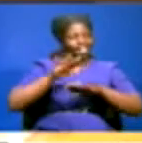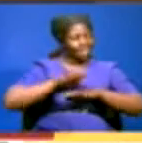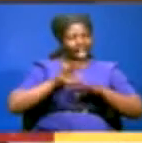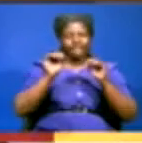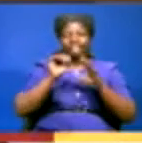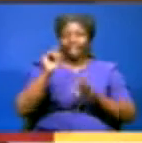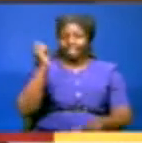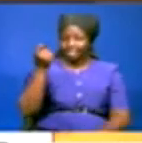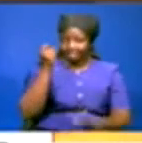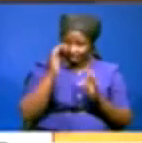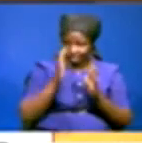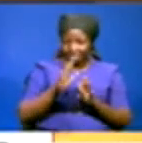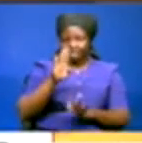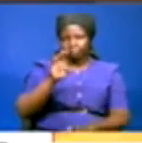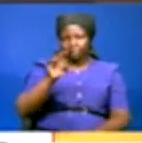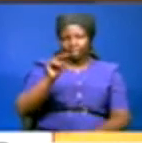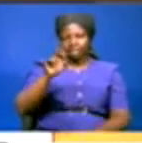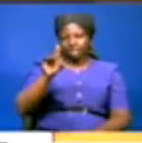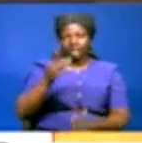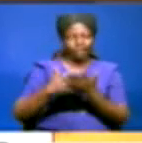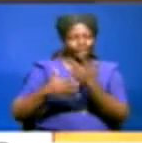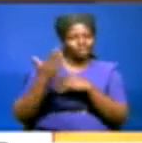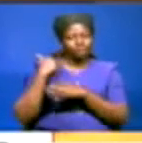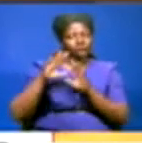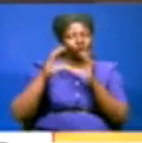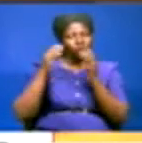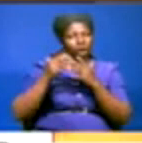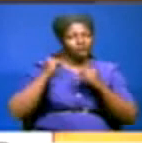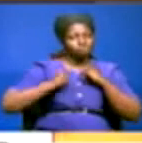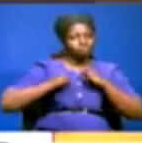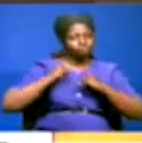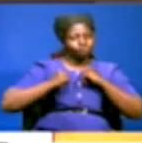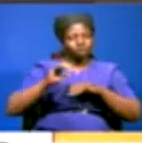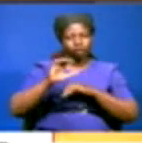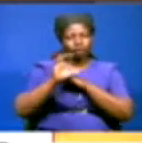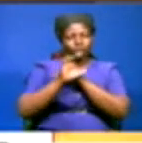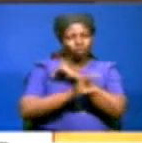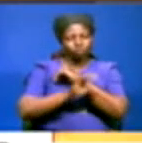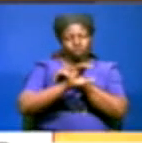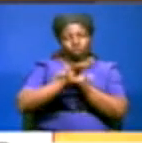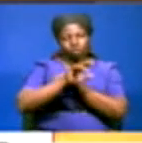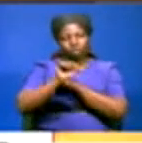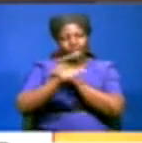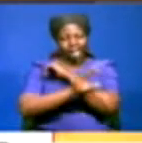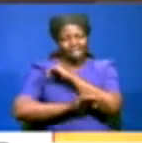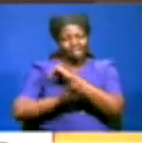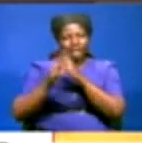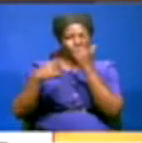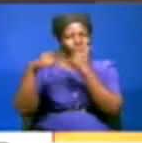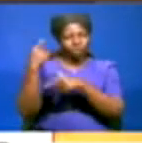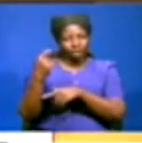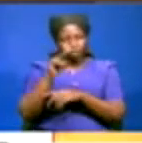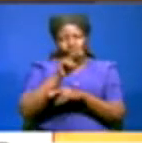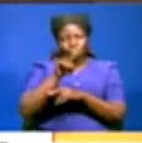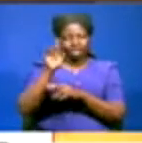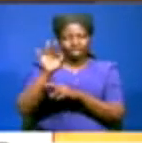Kenya's Bernard Koech and former world cross-country champion Hellen Obiri were crowned champions of the 2023 edition of the